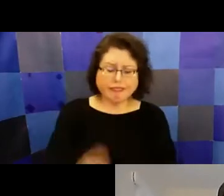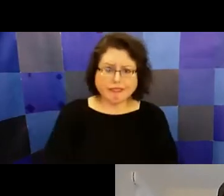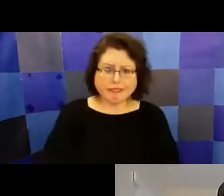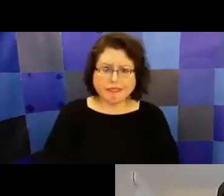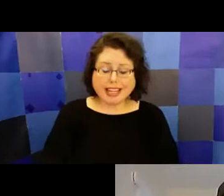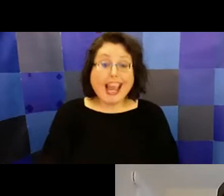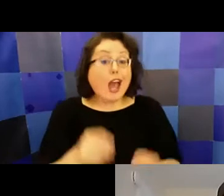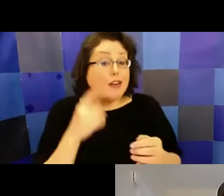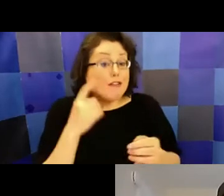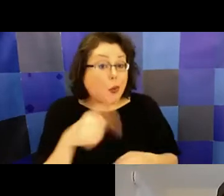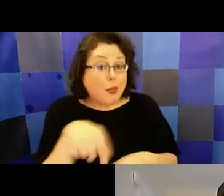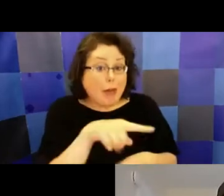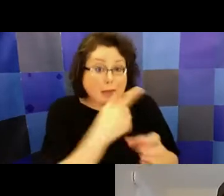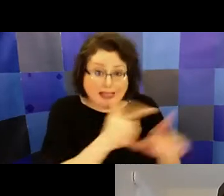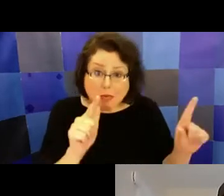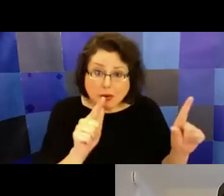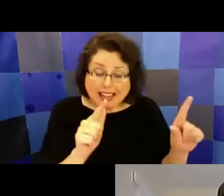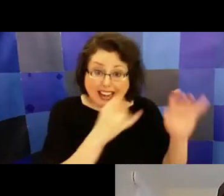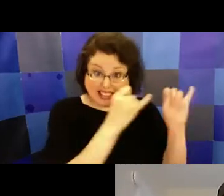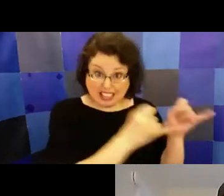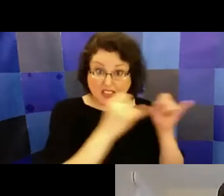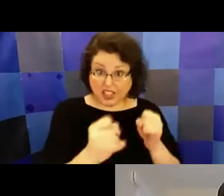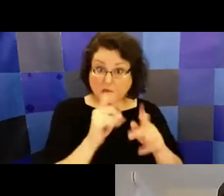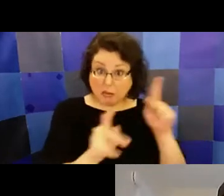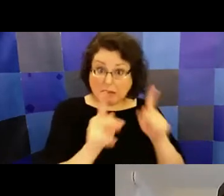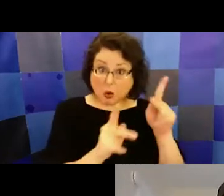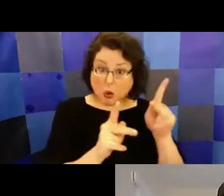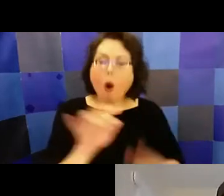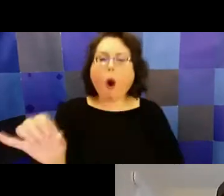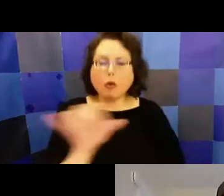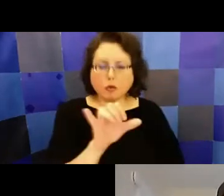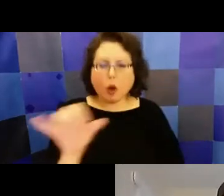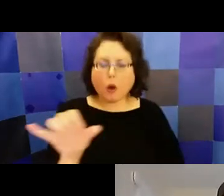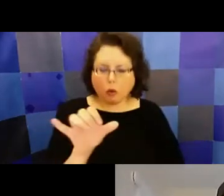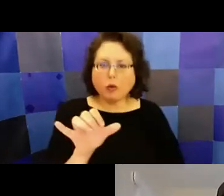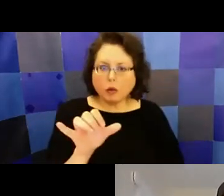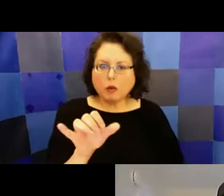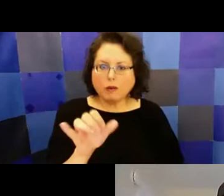liberate themselves, not only as individuals, but for them to